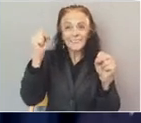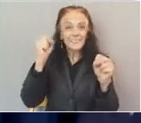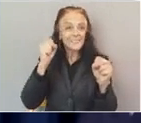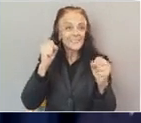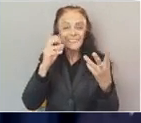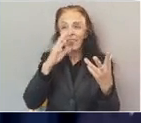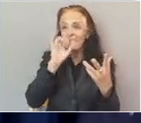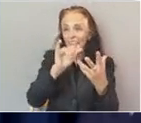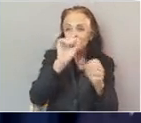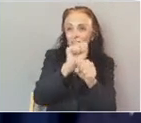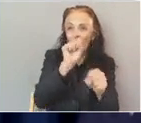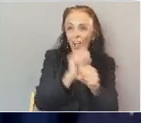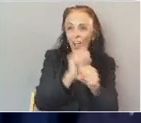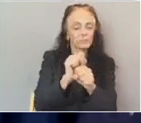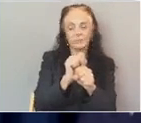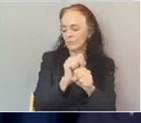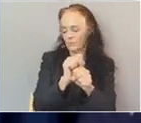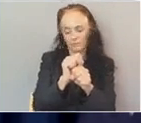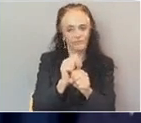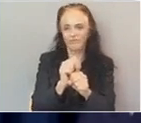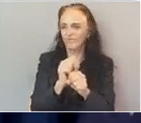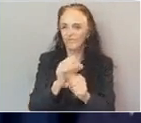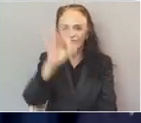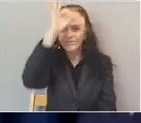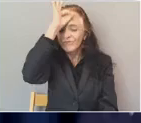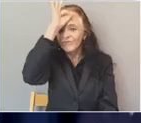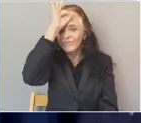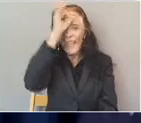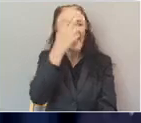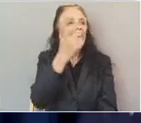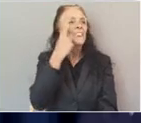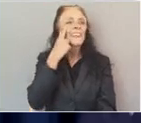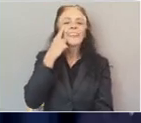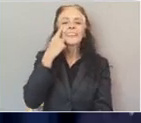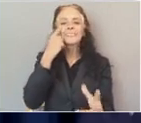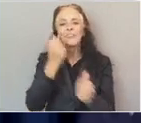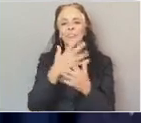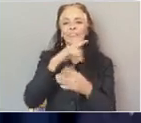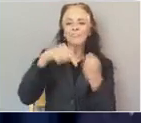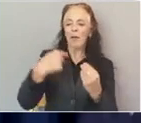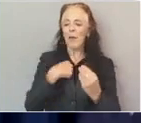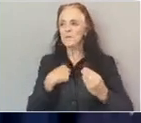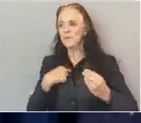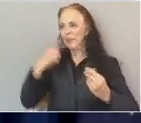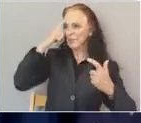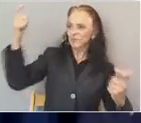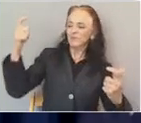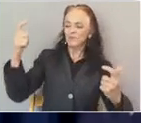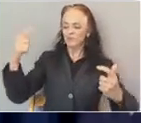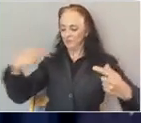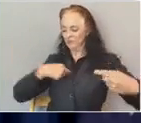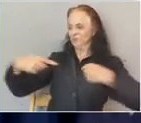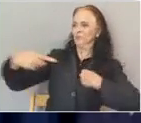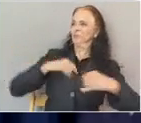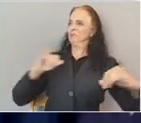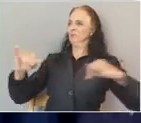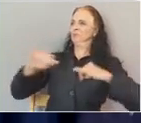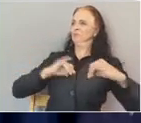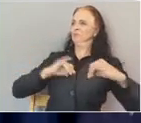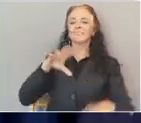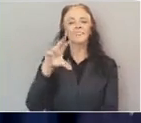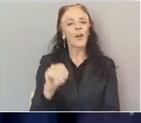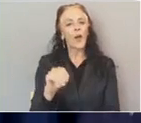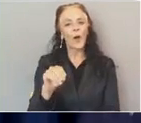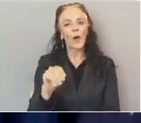him. Well, it's not. It's about you. It's about all of us, the